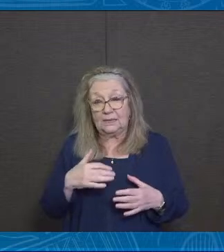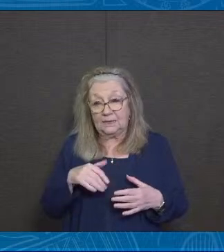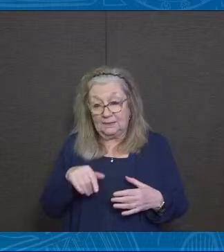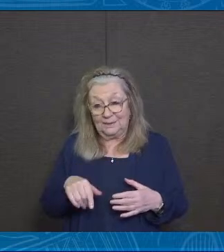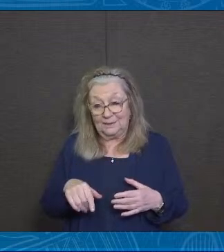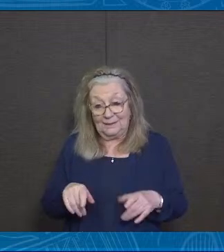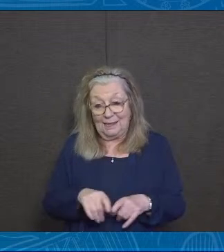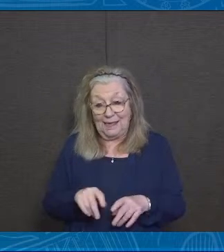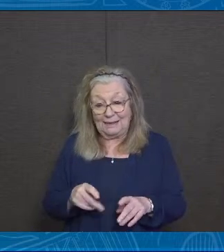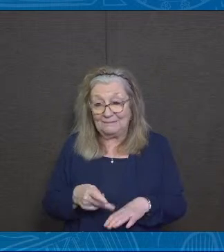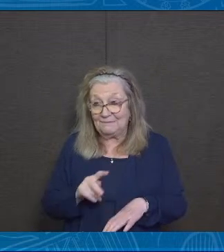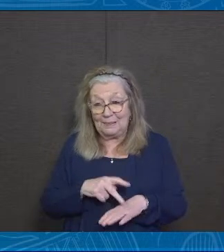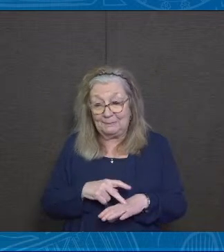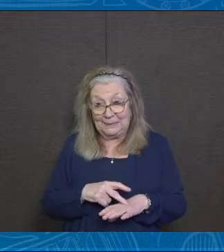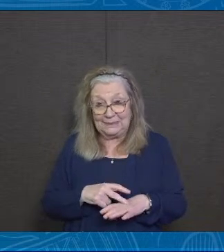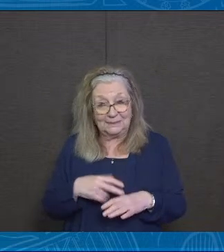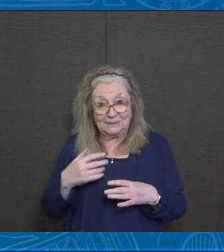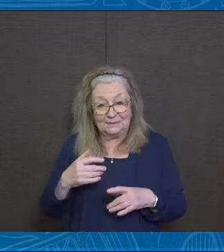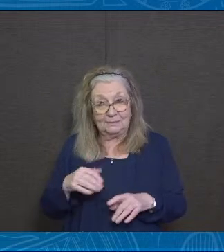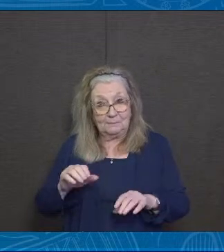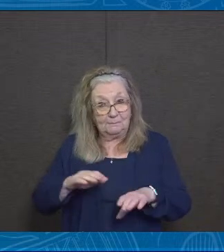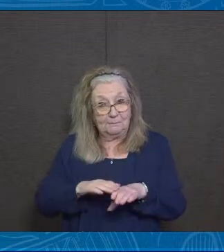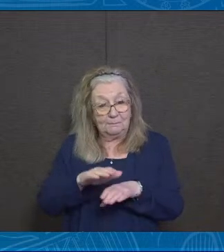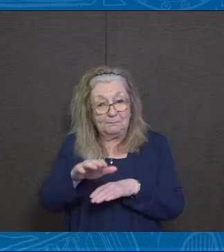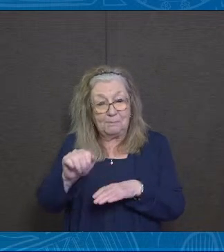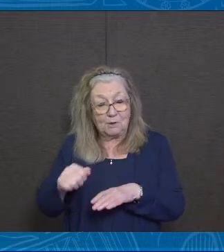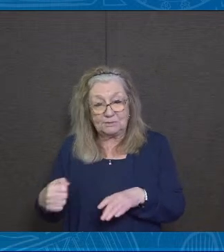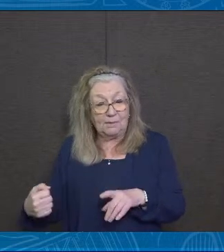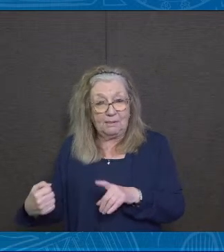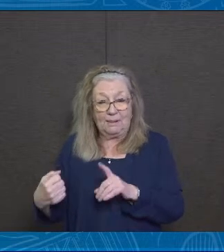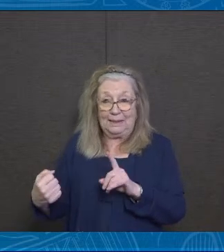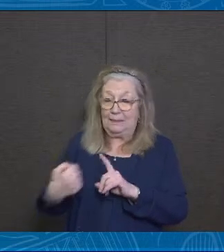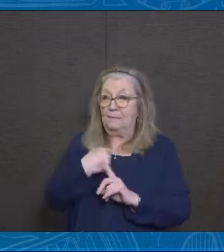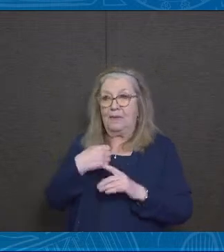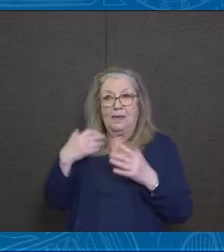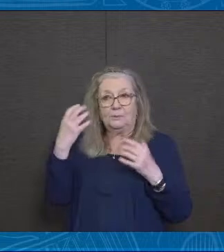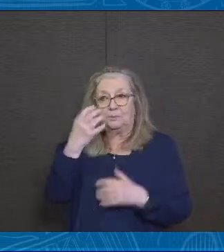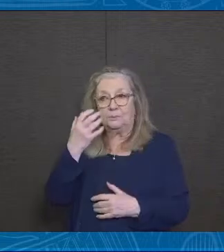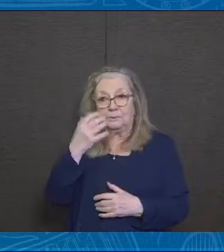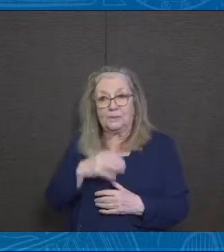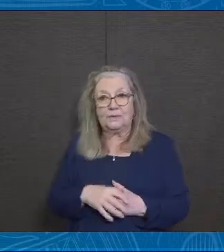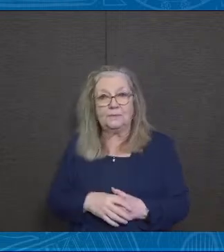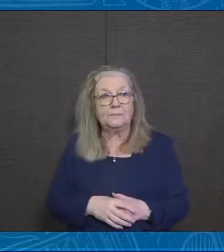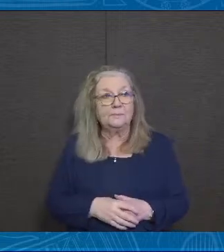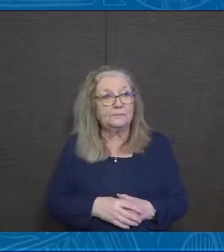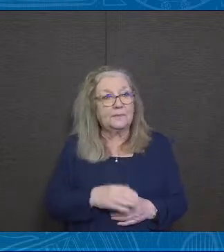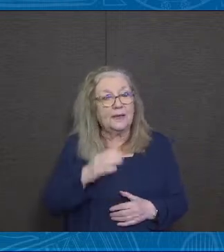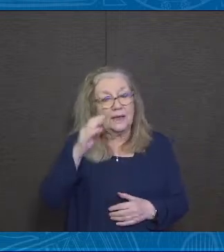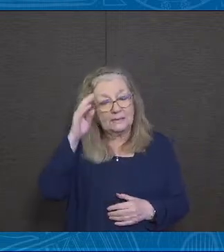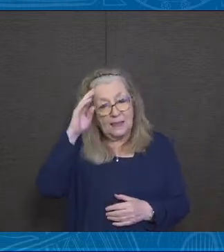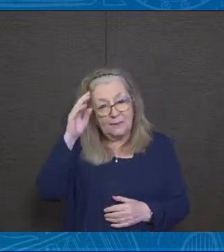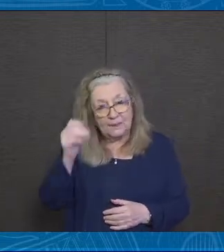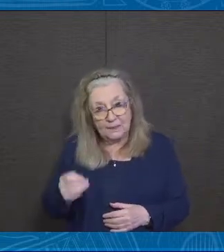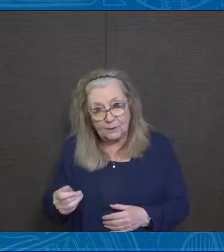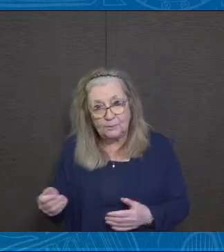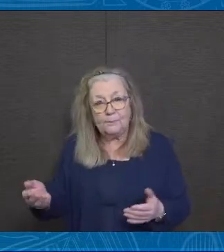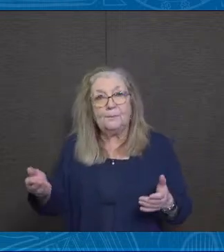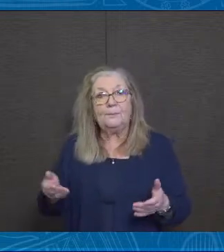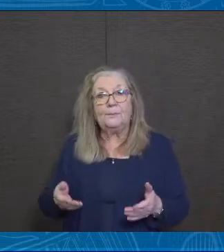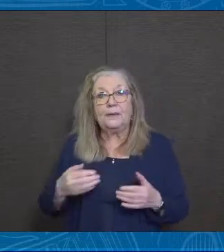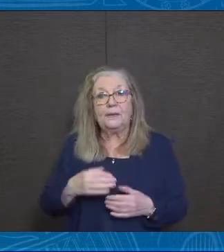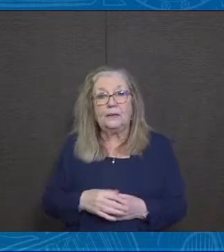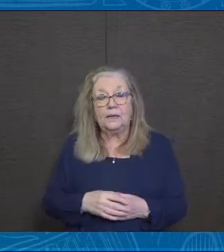Philippines? Over to you. Thank you. Thank you. Good afternoon, everyone. Assalamualaikum warahmatullahi wabarakatuh.